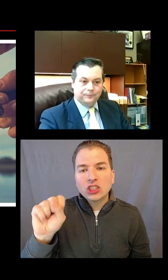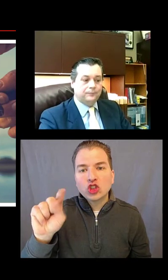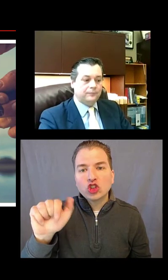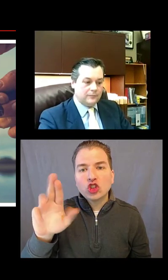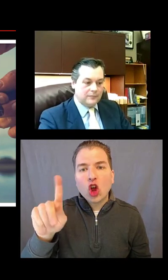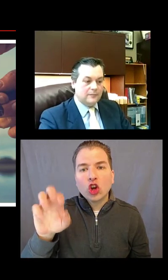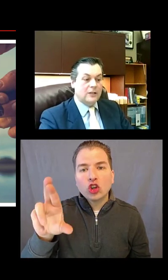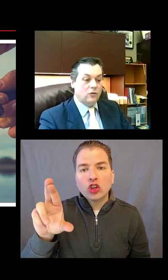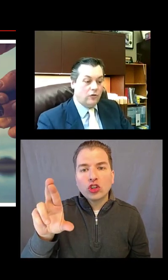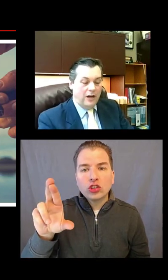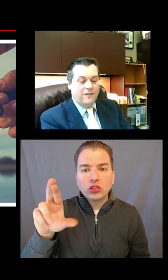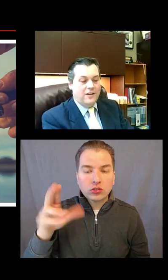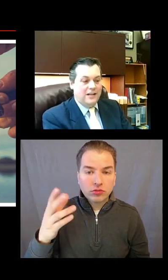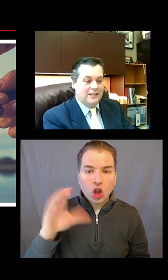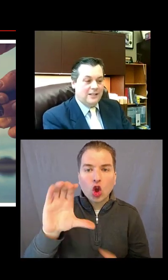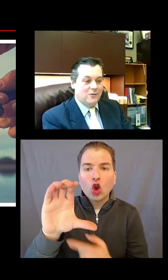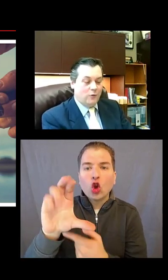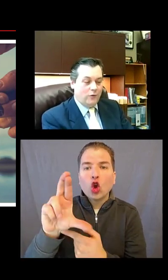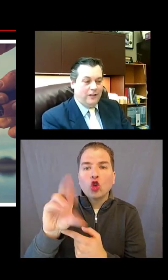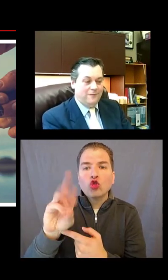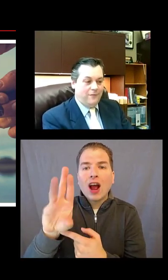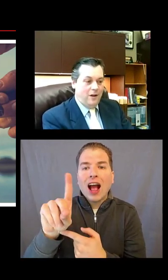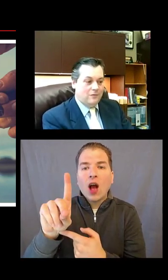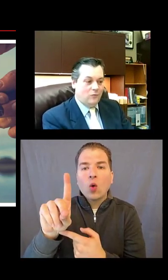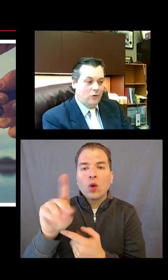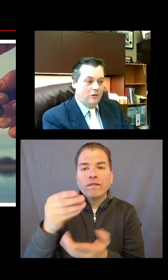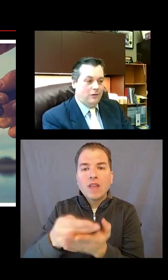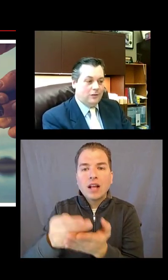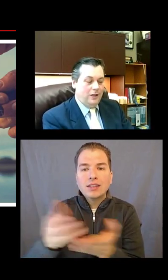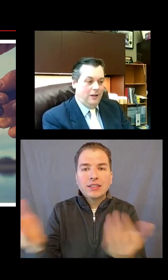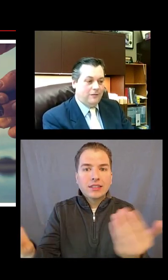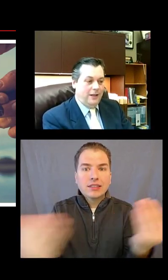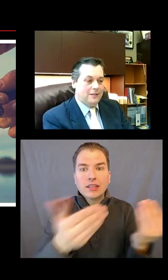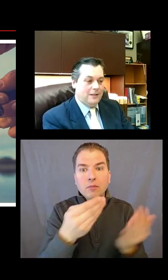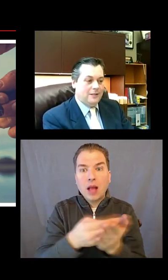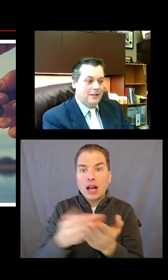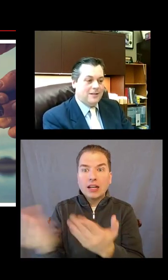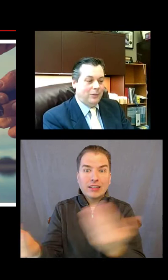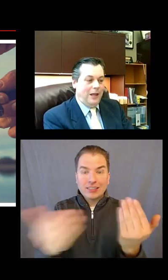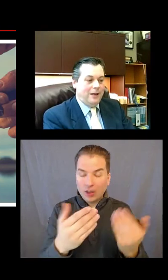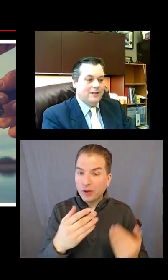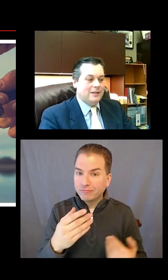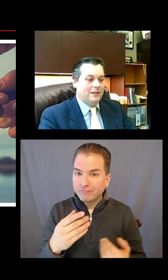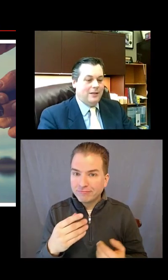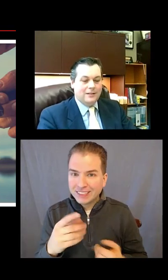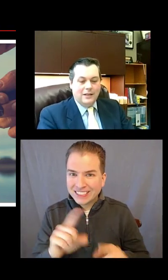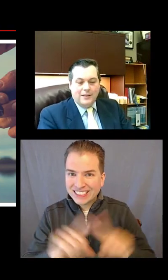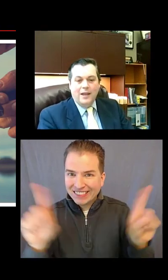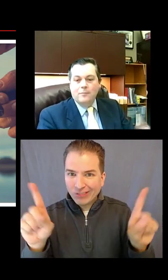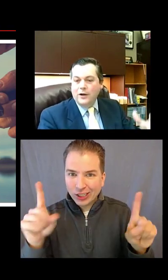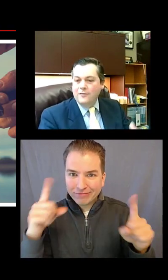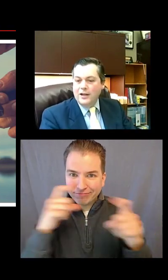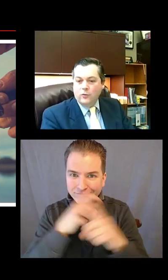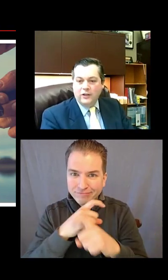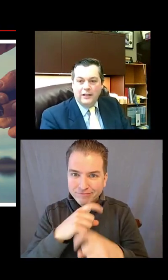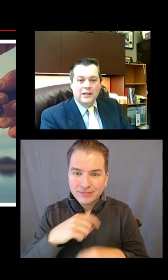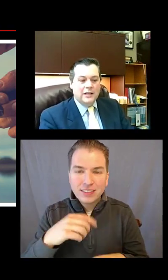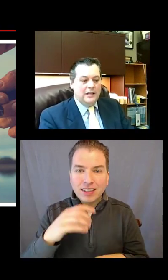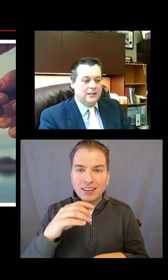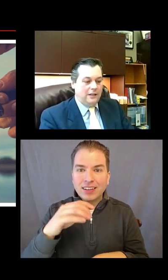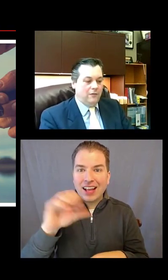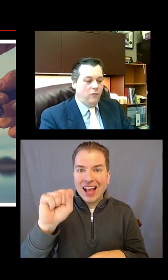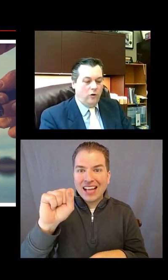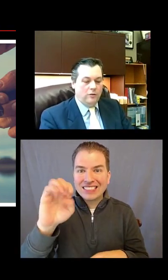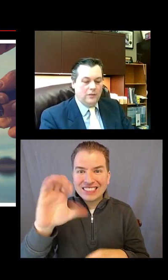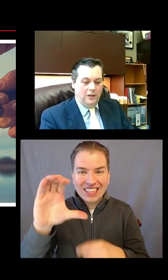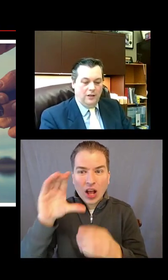Kickstarter? Crowdfunding gets into a really fun world of SEC compliance and things like that. Private equity,